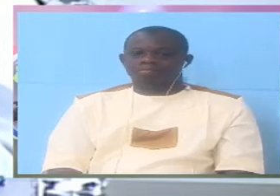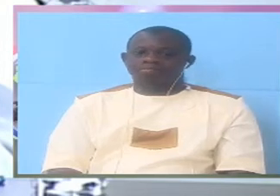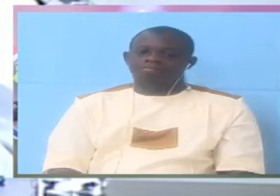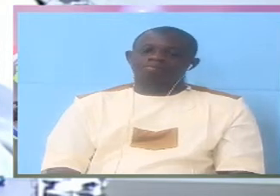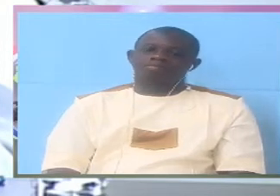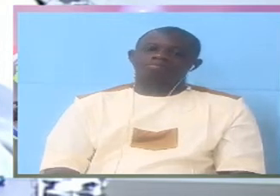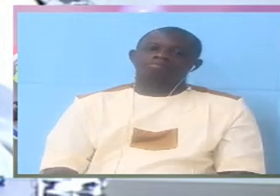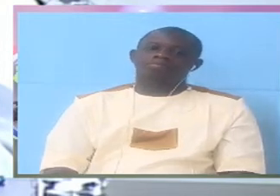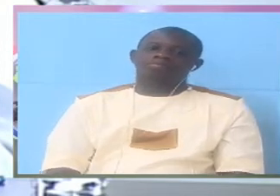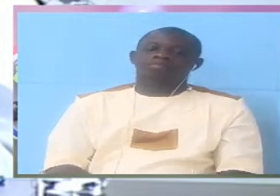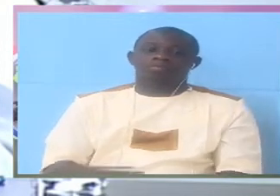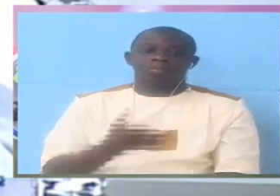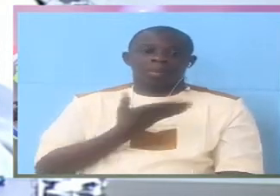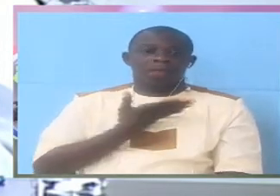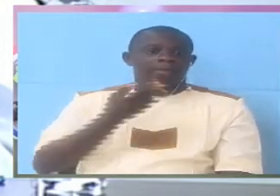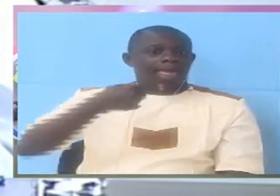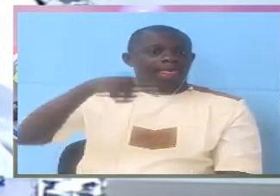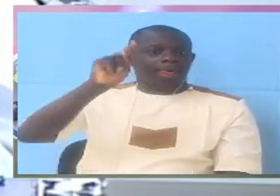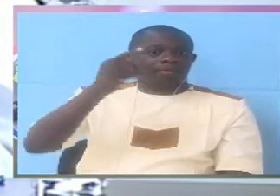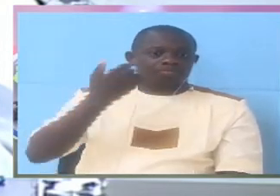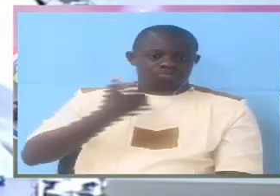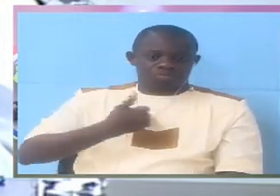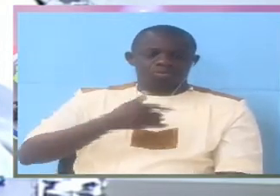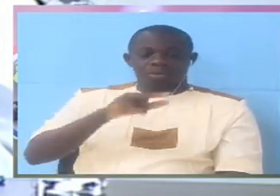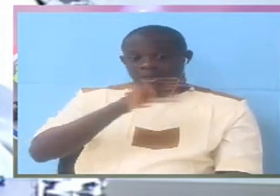In fact, 11 people.